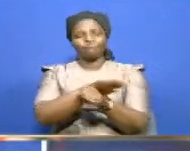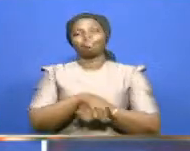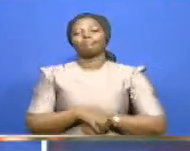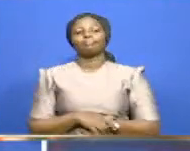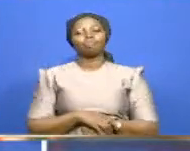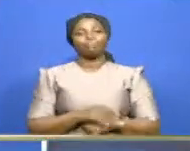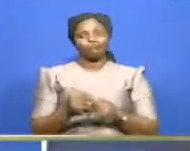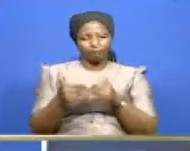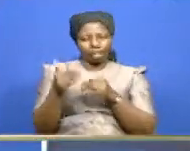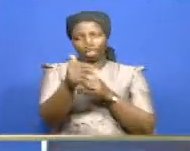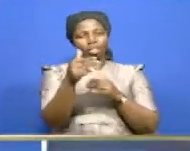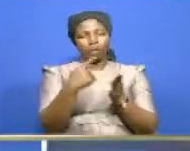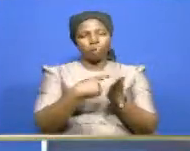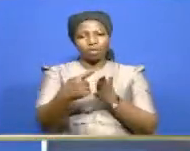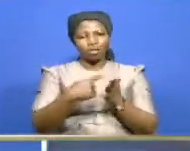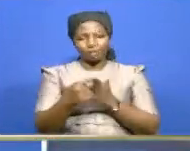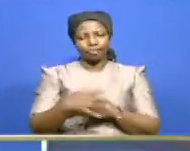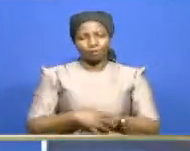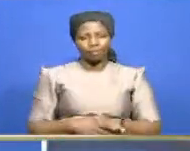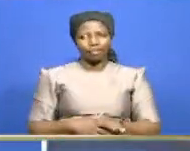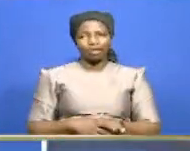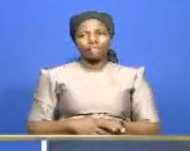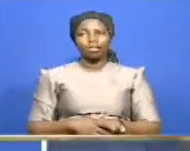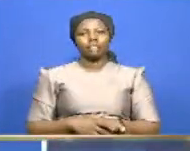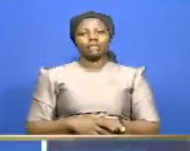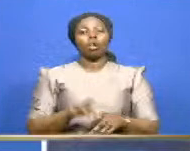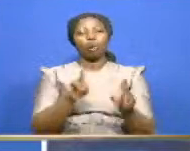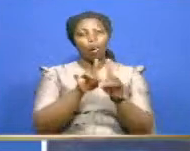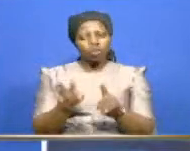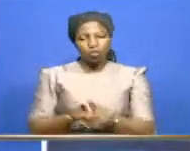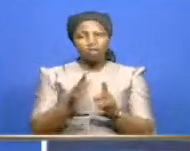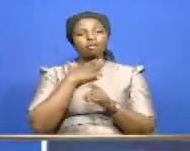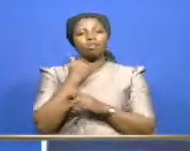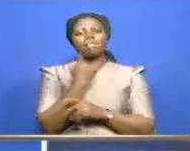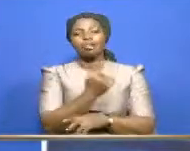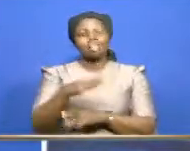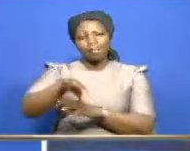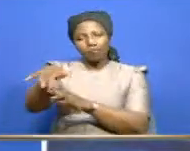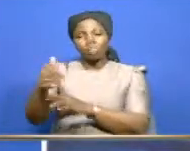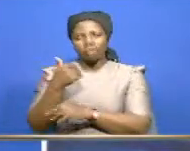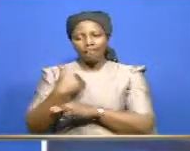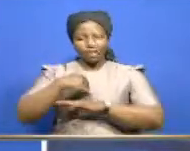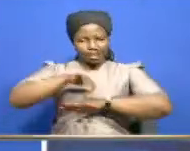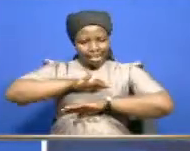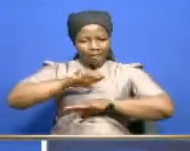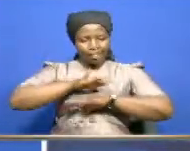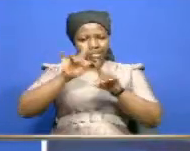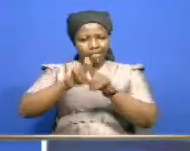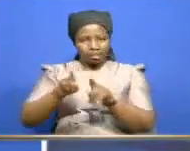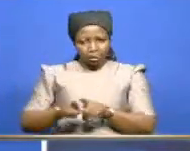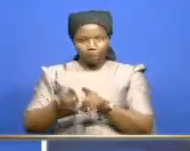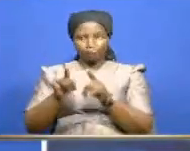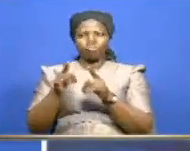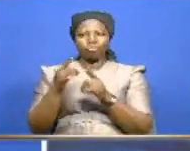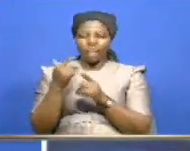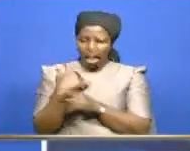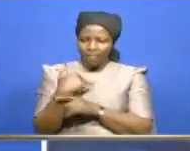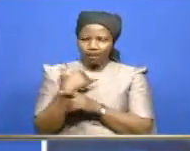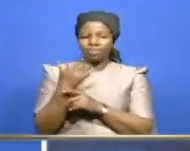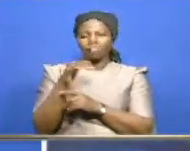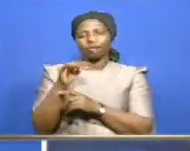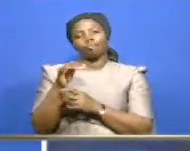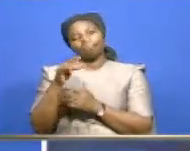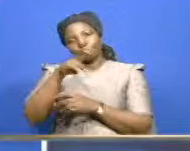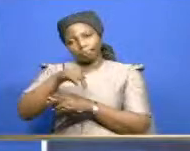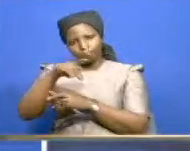the coming weeks. The medics also want every county to have adequate and fully equipped designated isolation facilities for healthcare